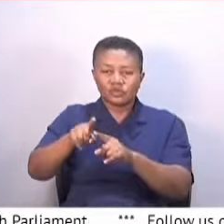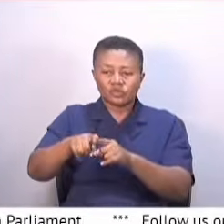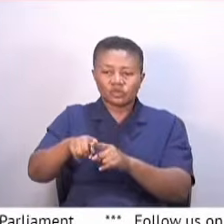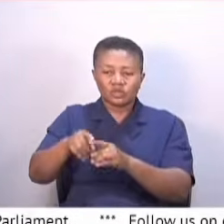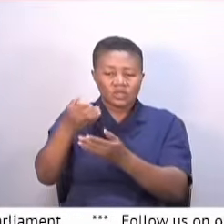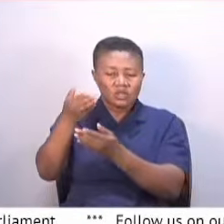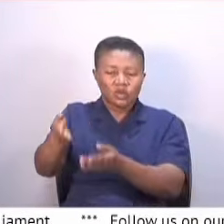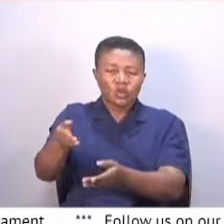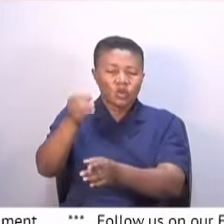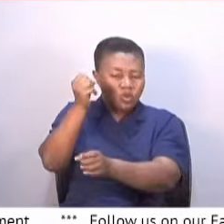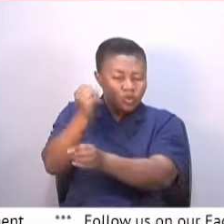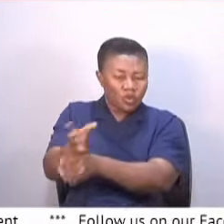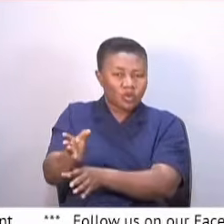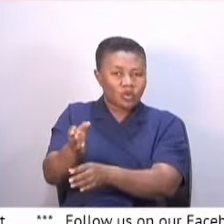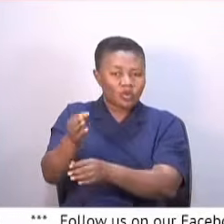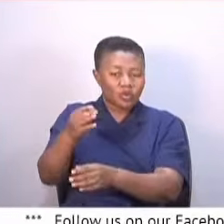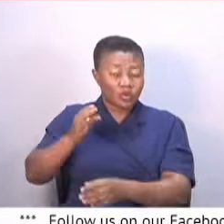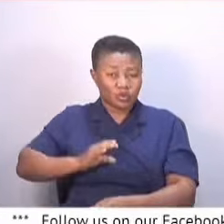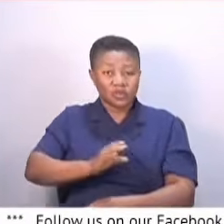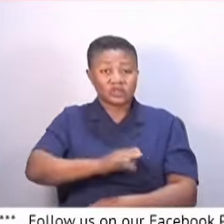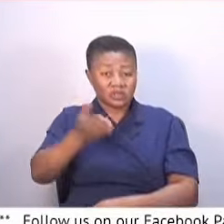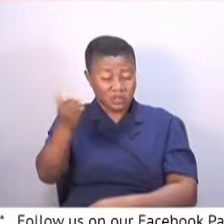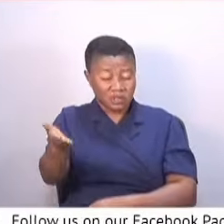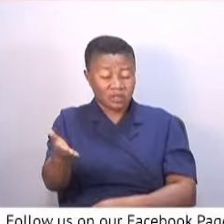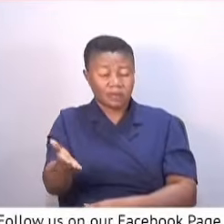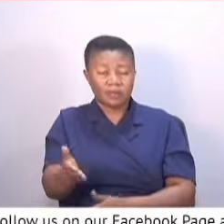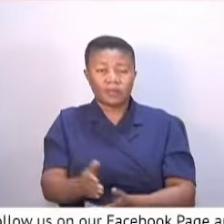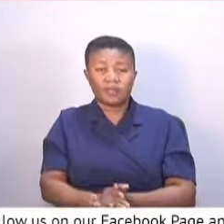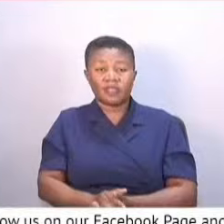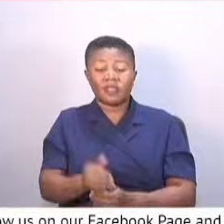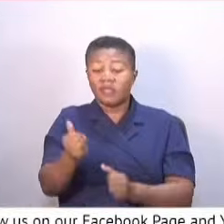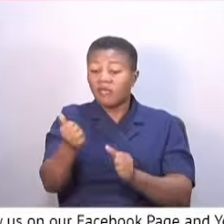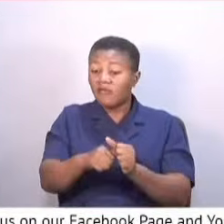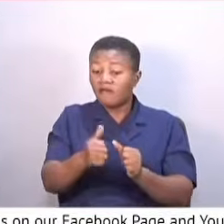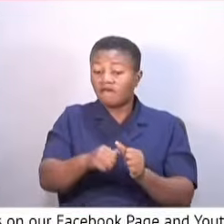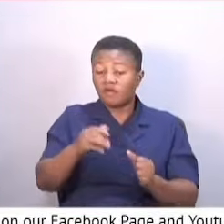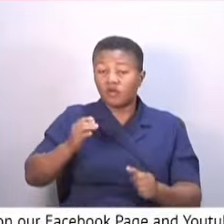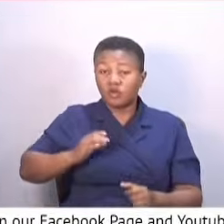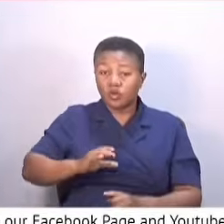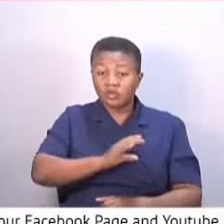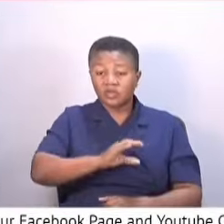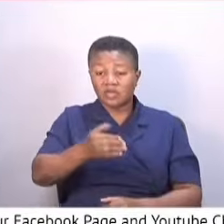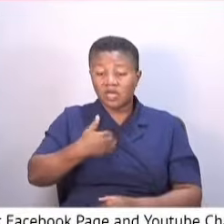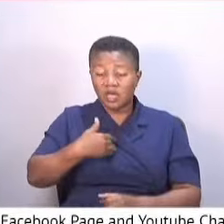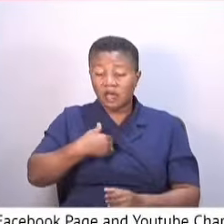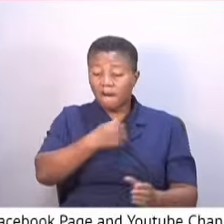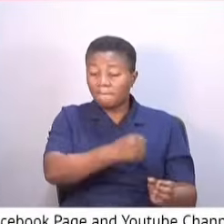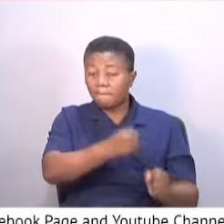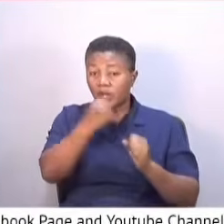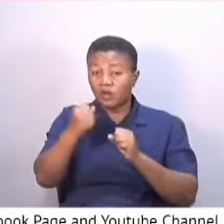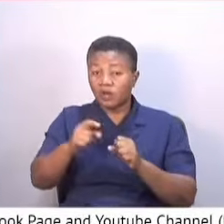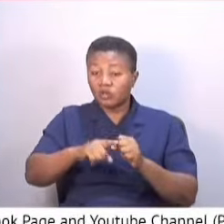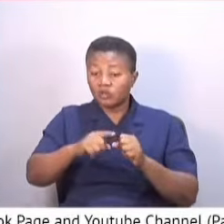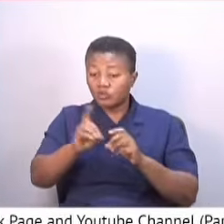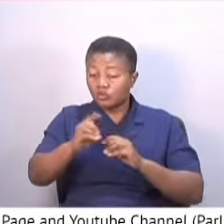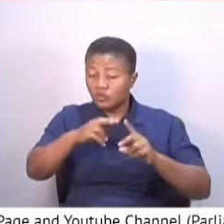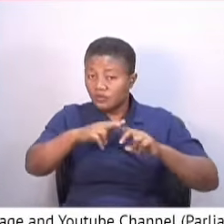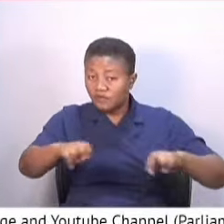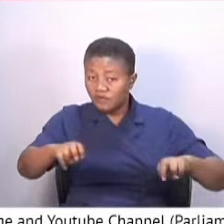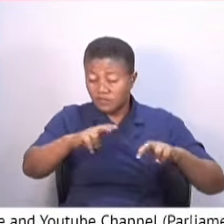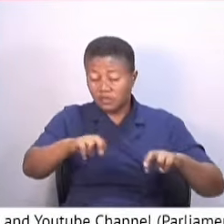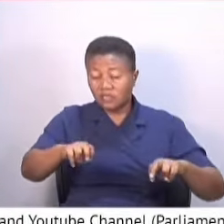every parliamentary committee has a power to conduct an investigation to any matter within their domain.